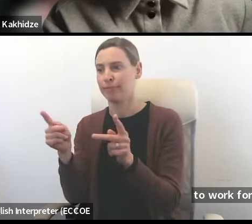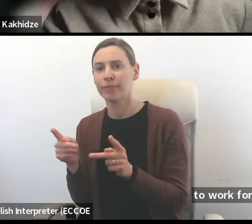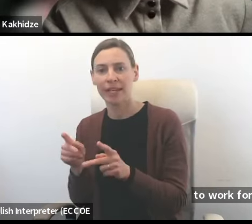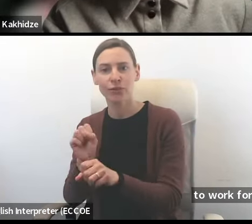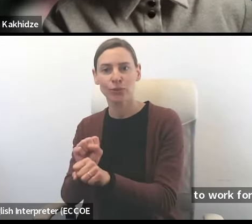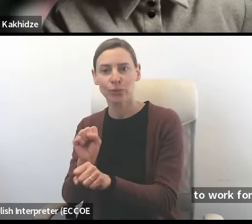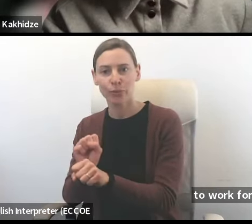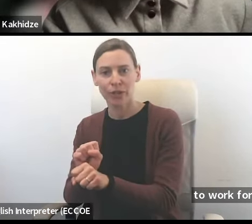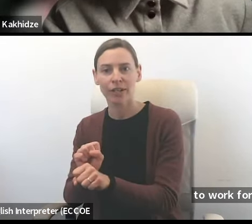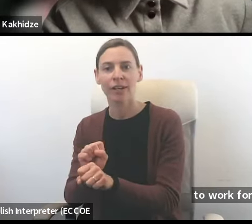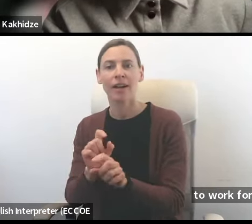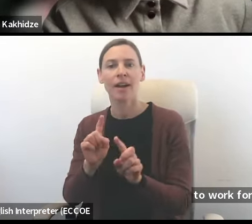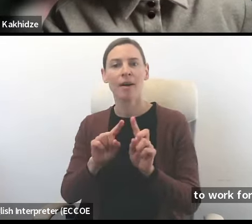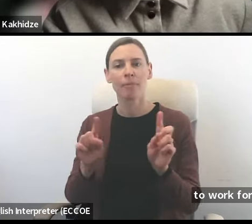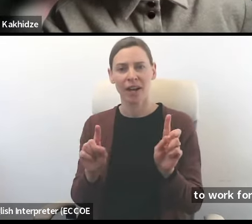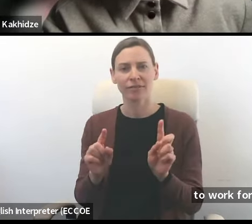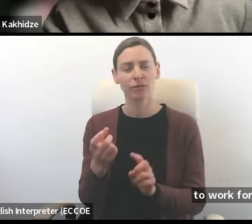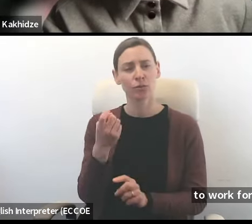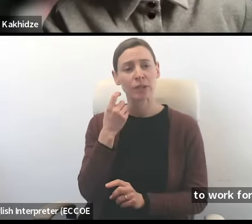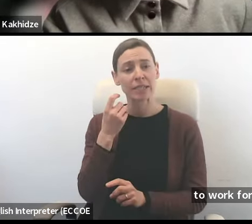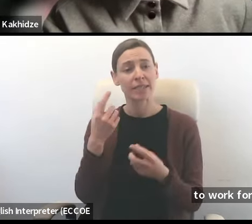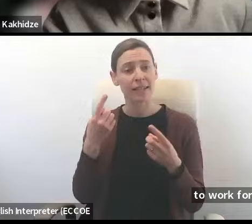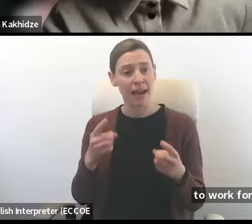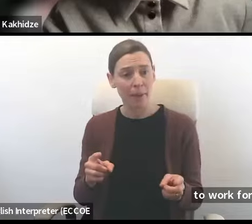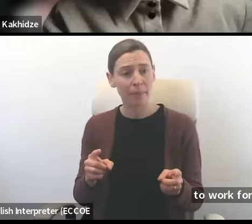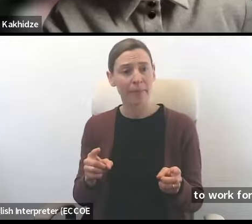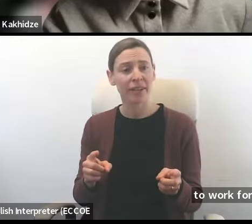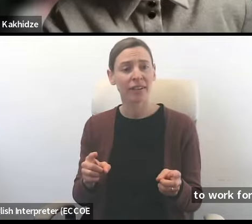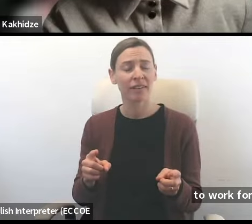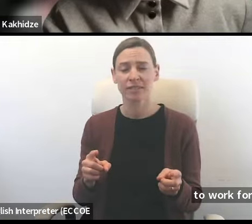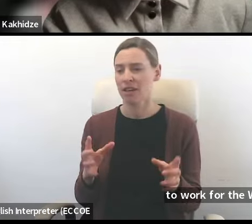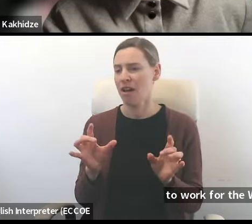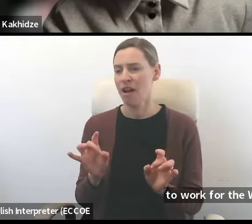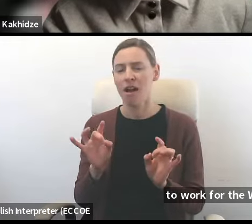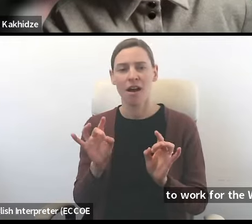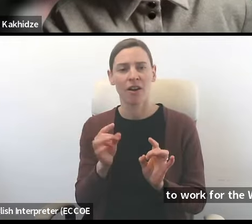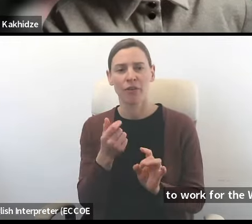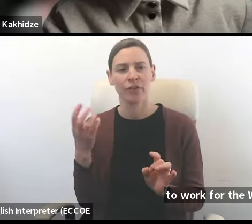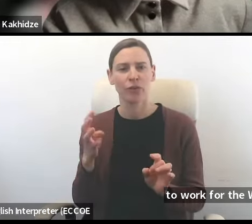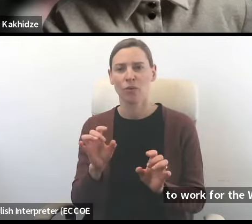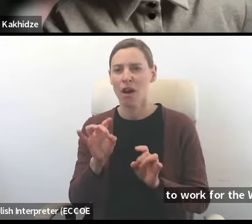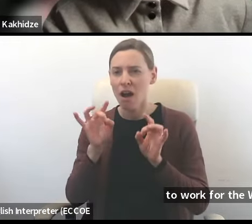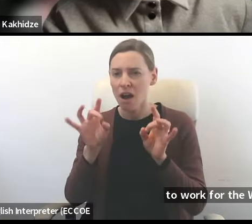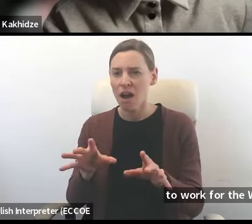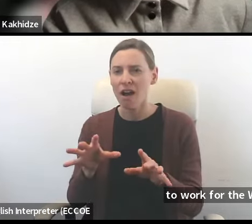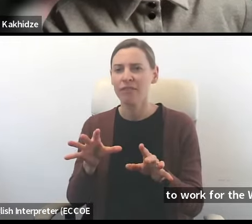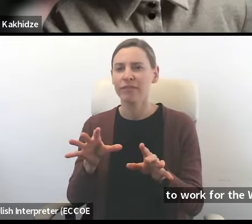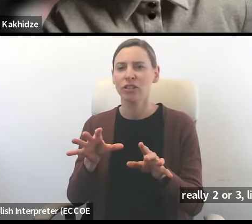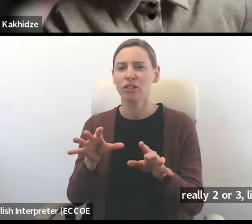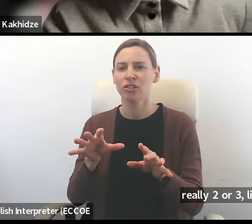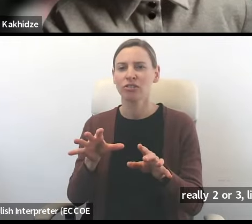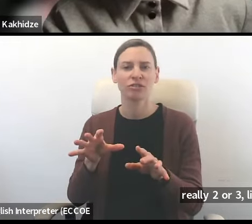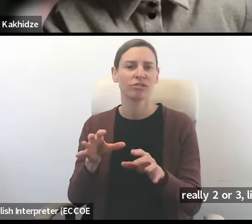were really two or three, like really heavy, brutal attacks, like one of them was this night.